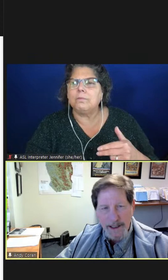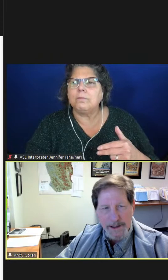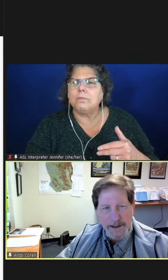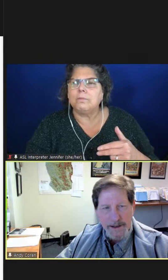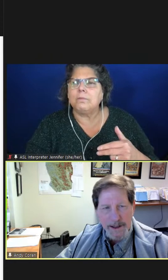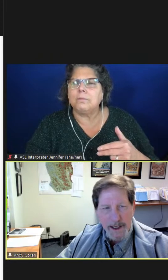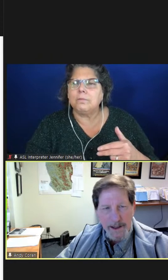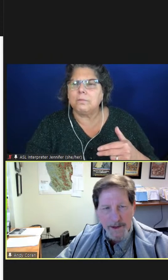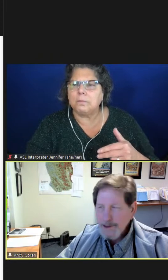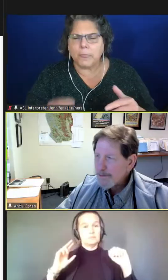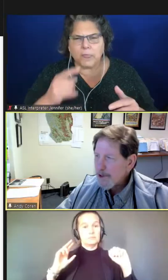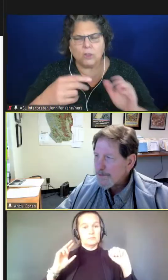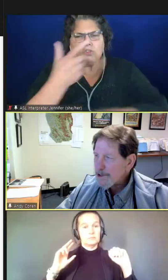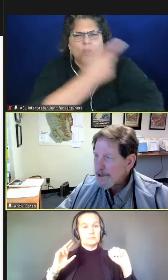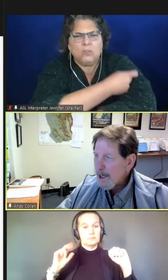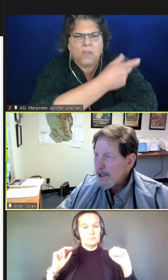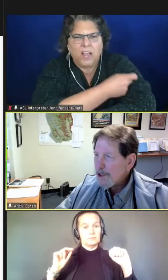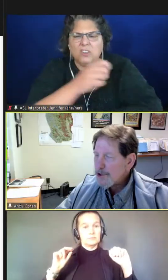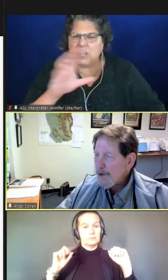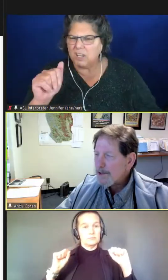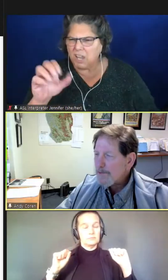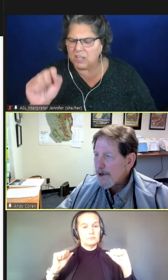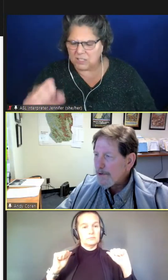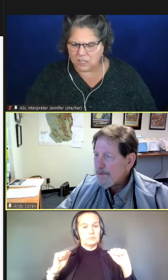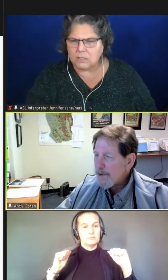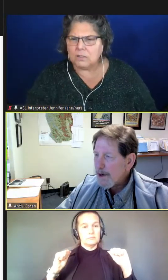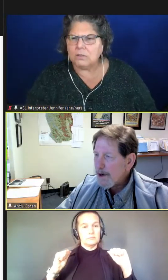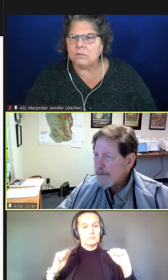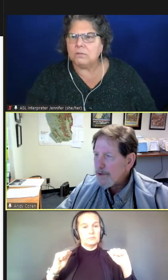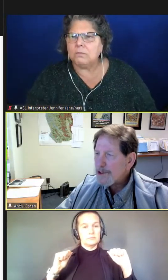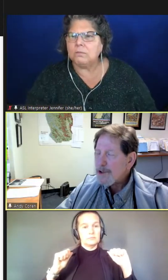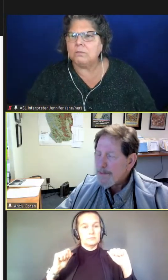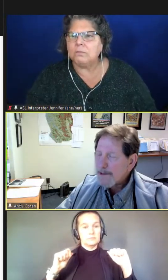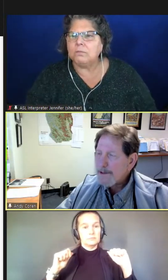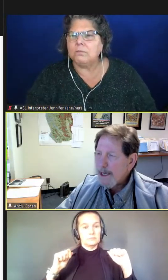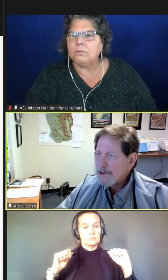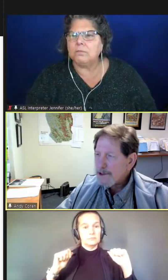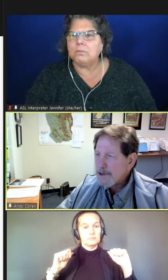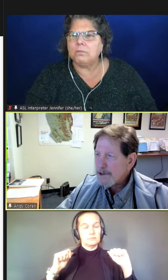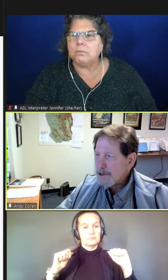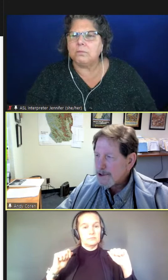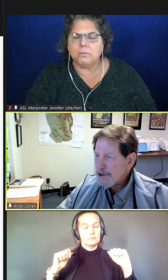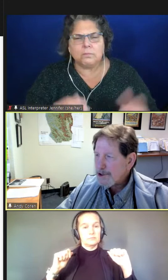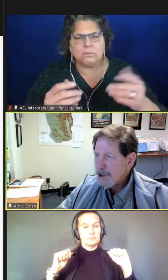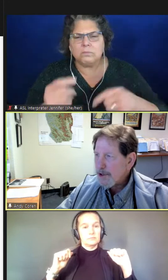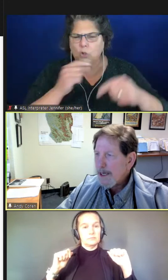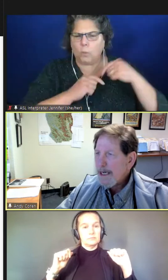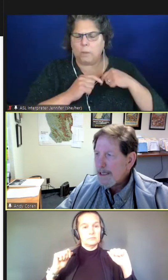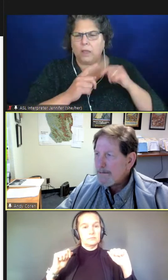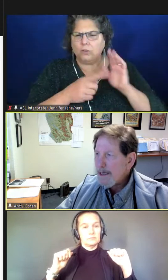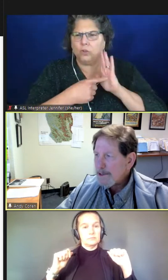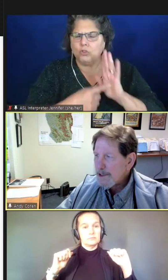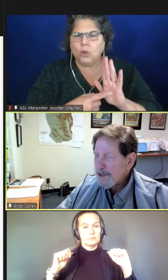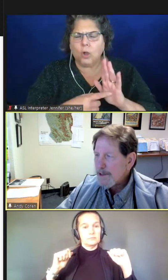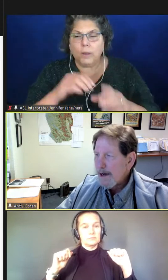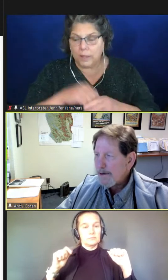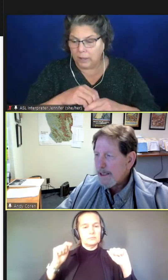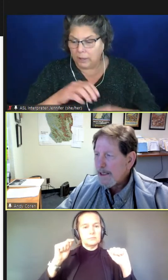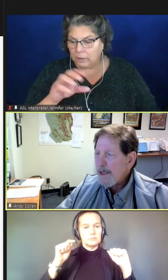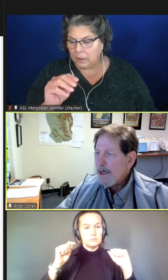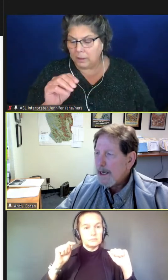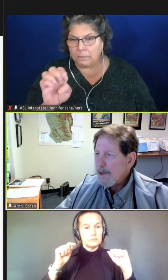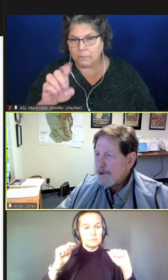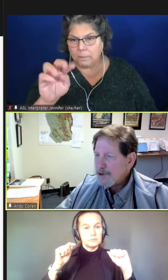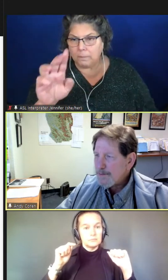in cases. I think we skipped over this slide. So on the very, no, let's go back to that just to show. In Mendocino